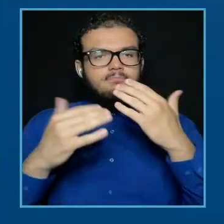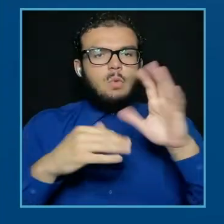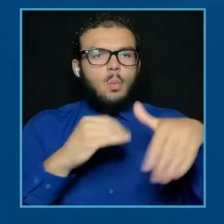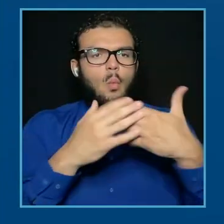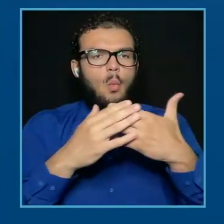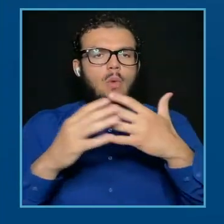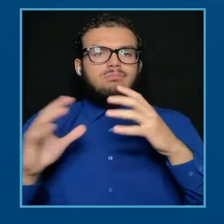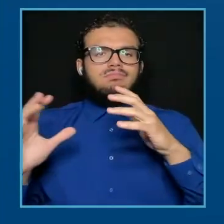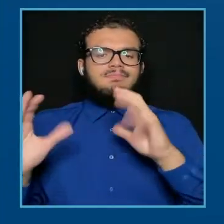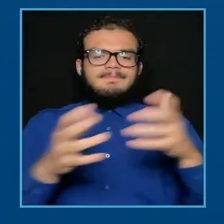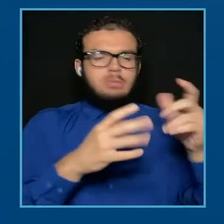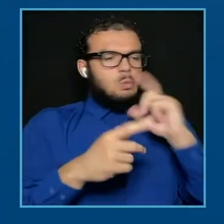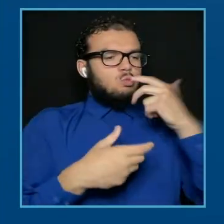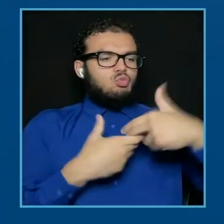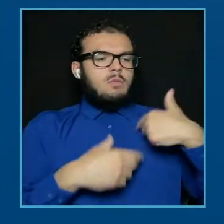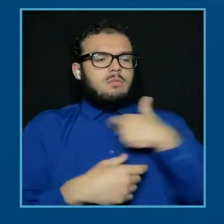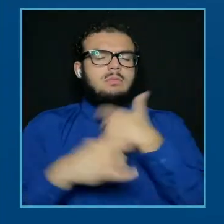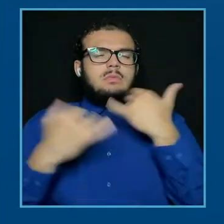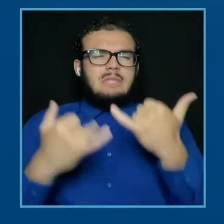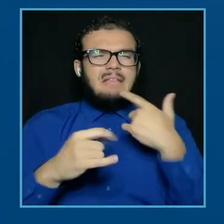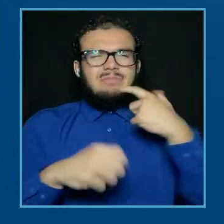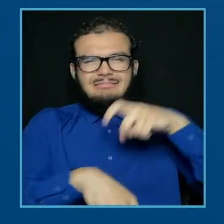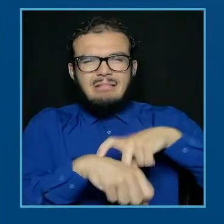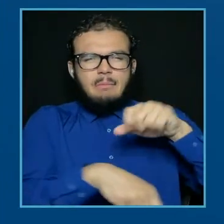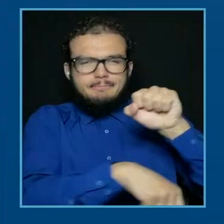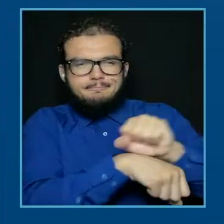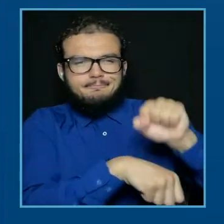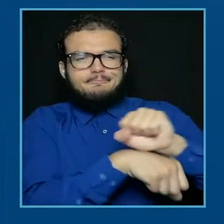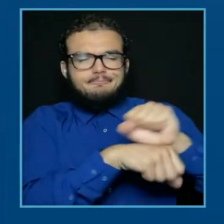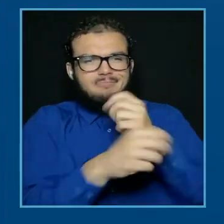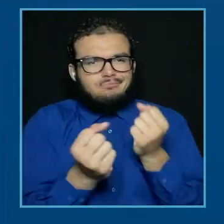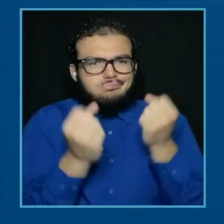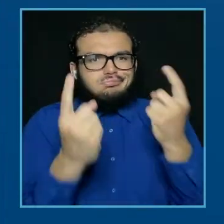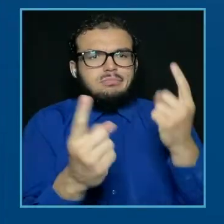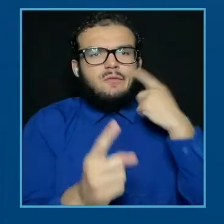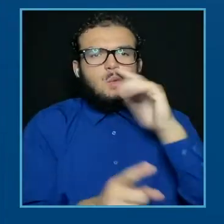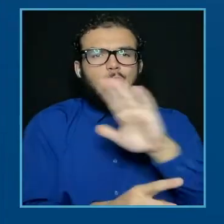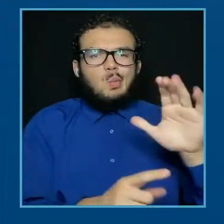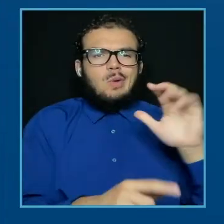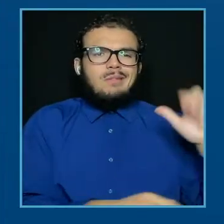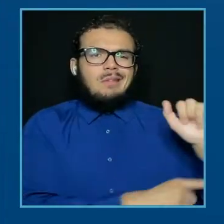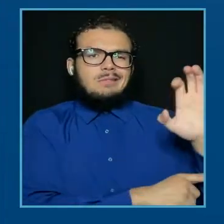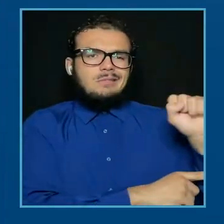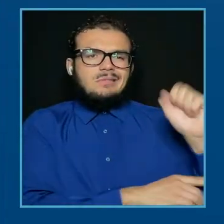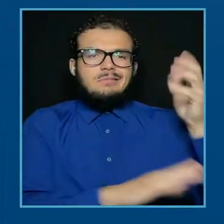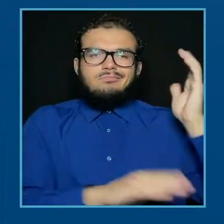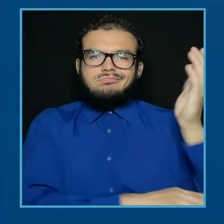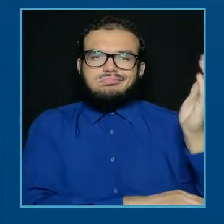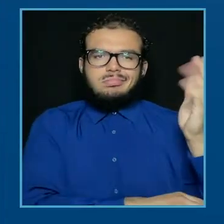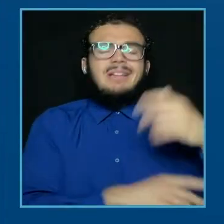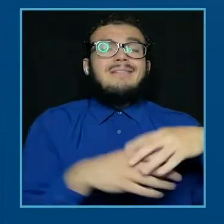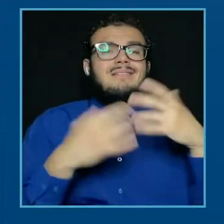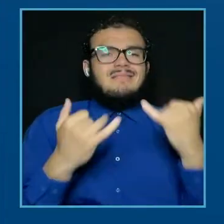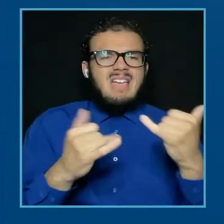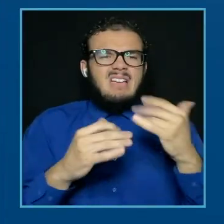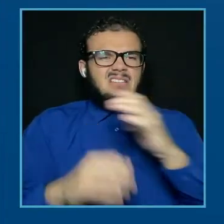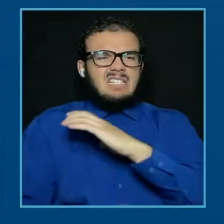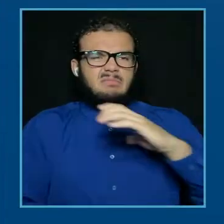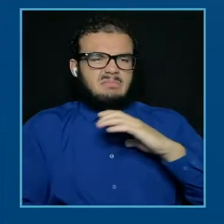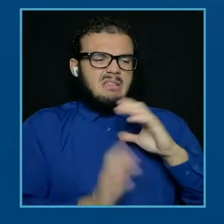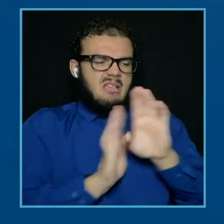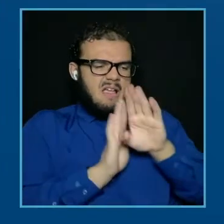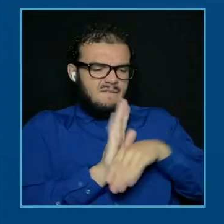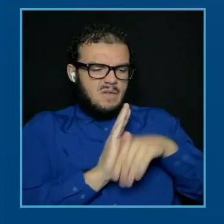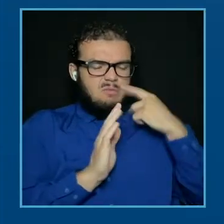for joining us today and for the time and effort you have expended on your cases. The committee will now take 30 minutes for debate.